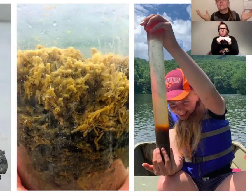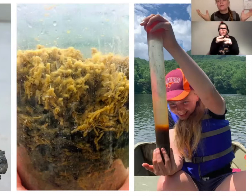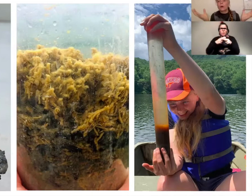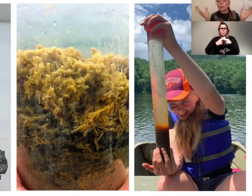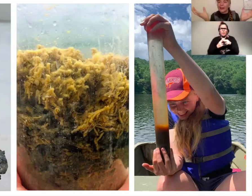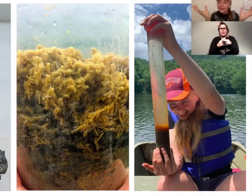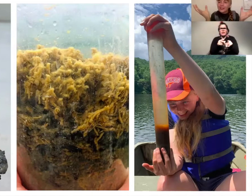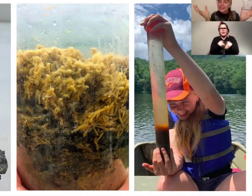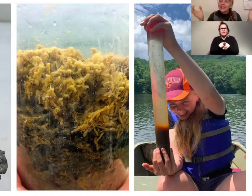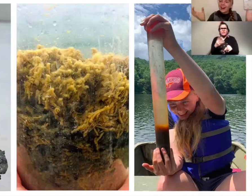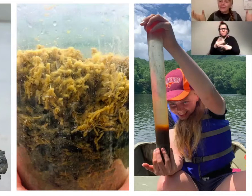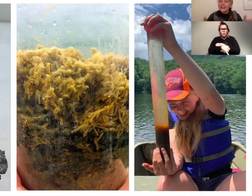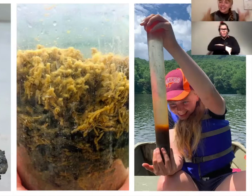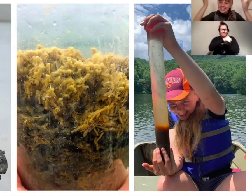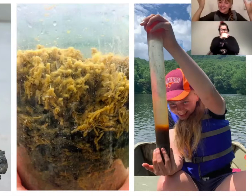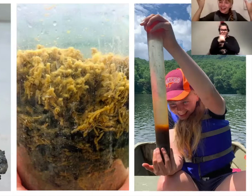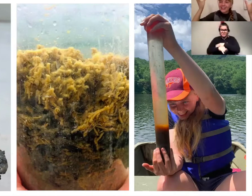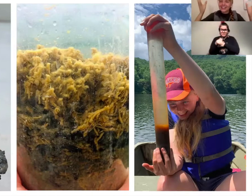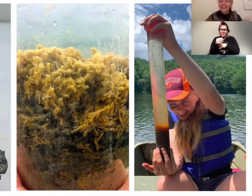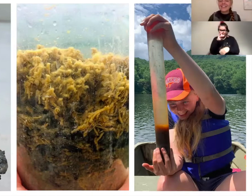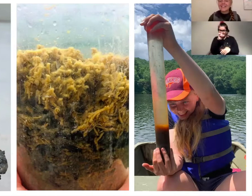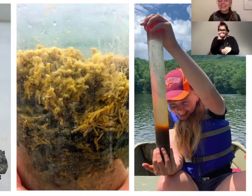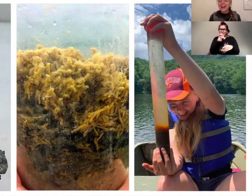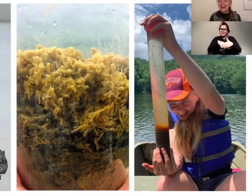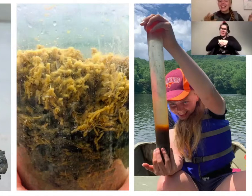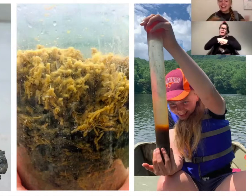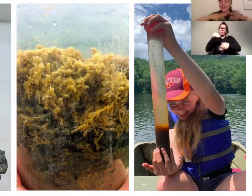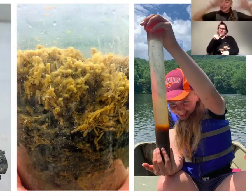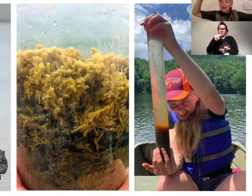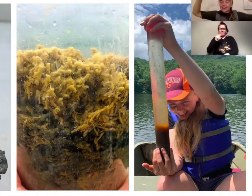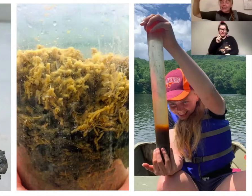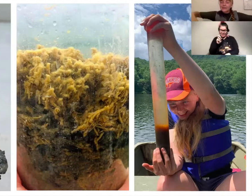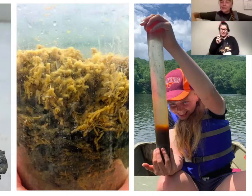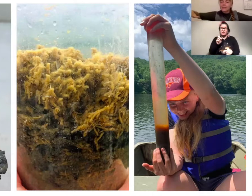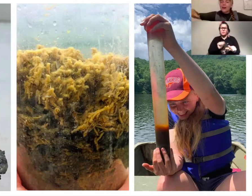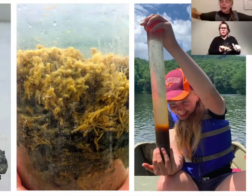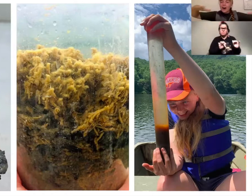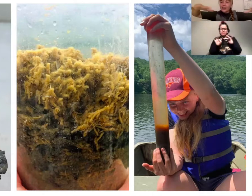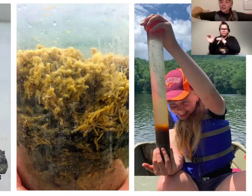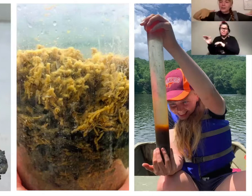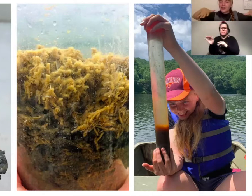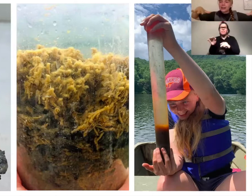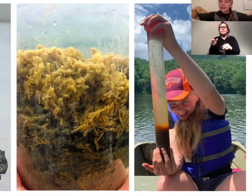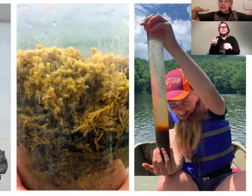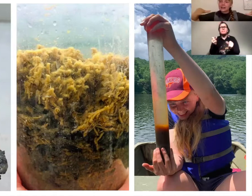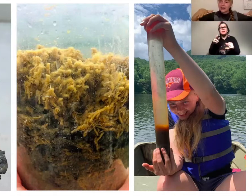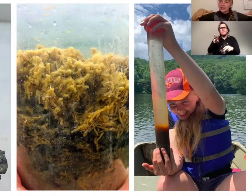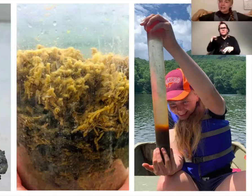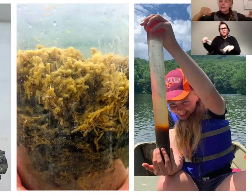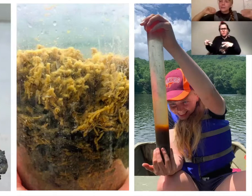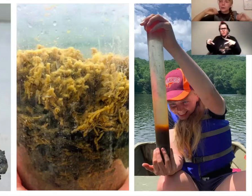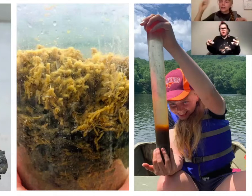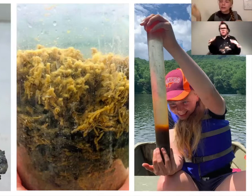as 4 whales of midges coming out of the lake. And they'll come out and a lot of them fall on the surrounding